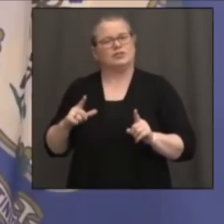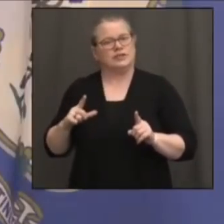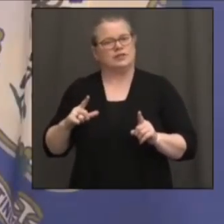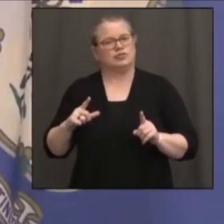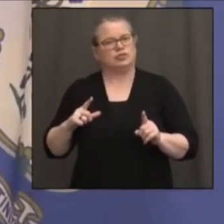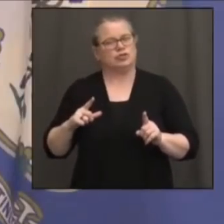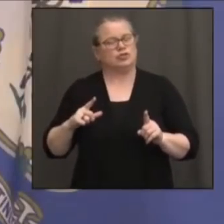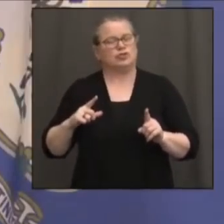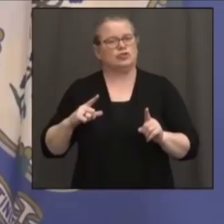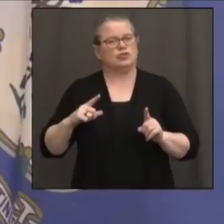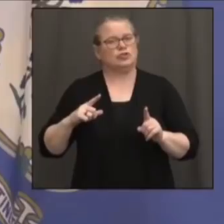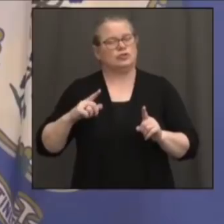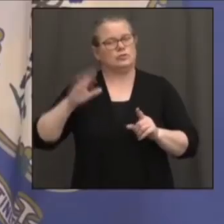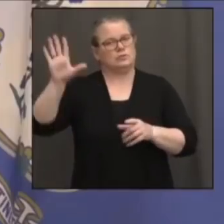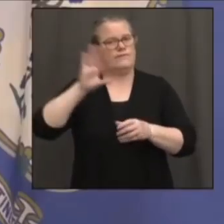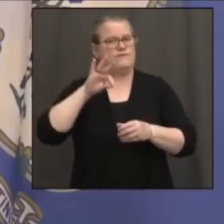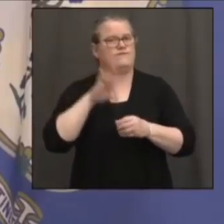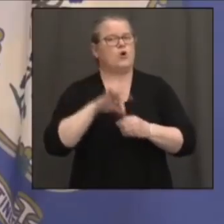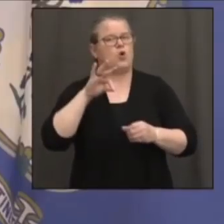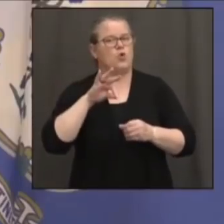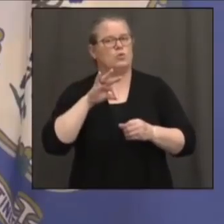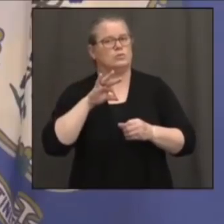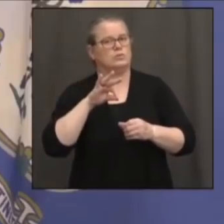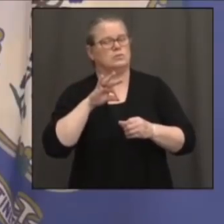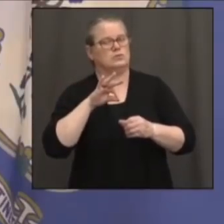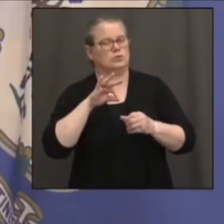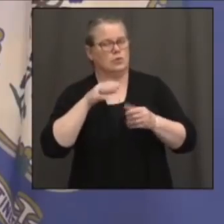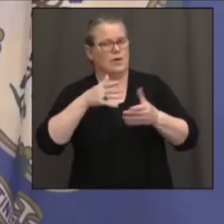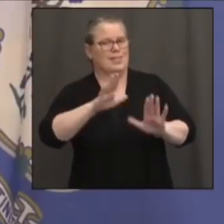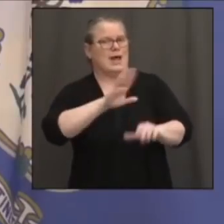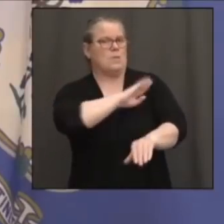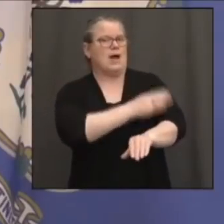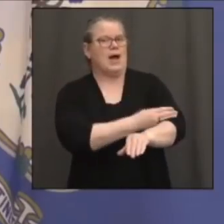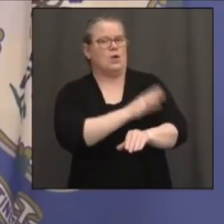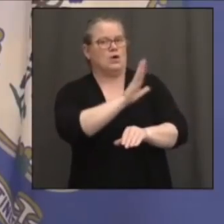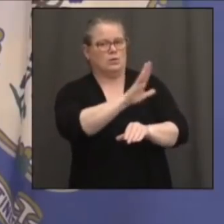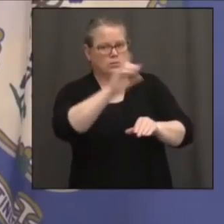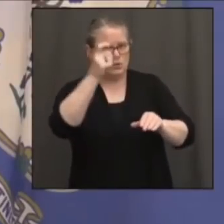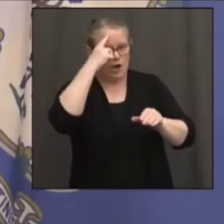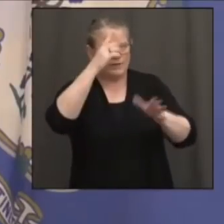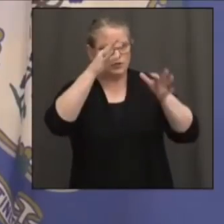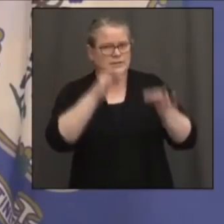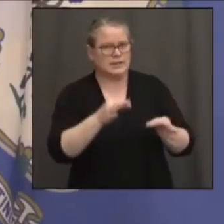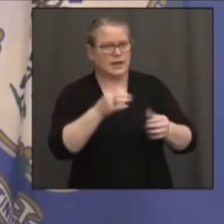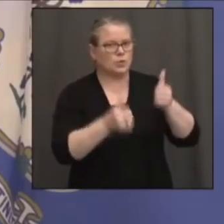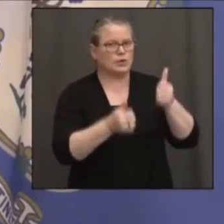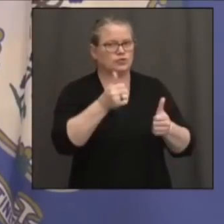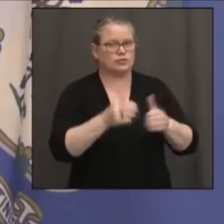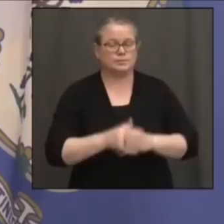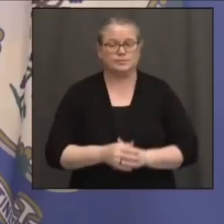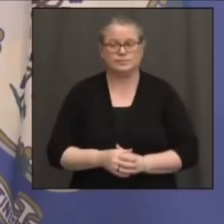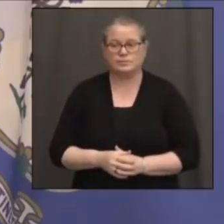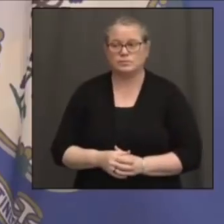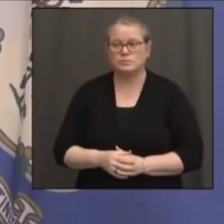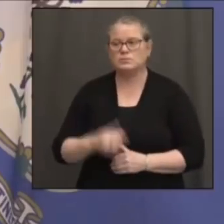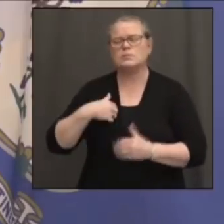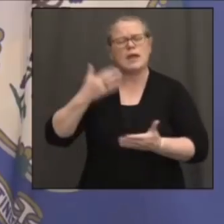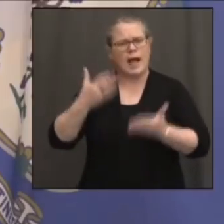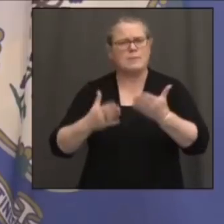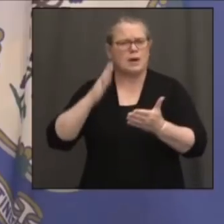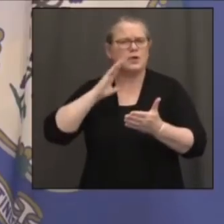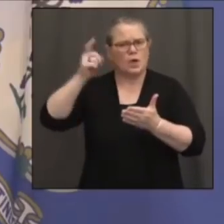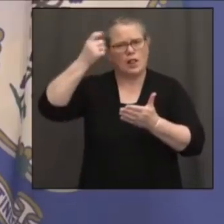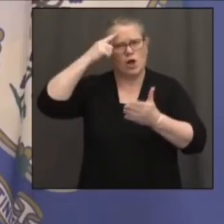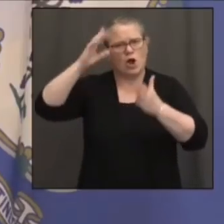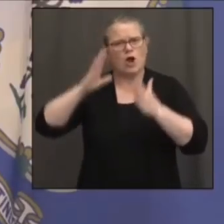It's a continuation of the executive order for indoor masking. And of course, the legislature is welcome to step in anytime if they think